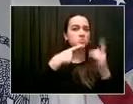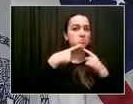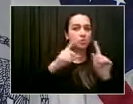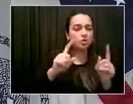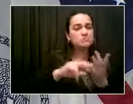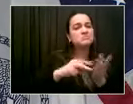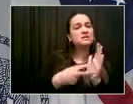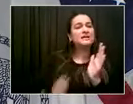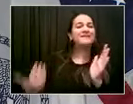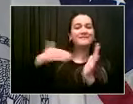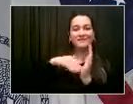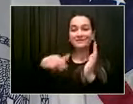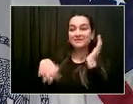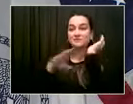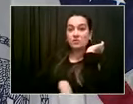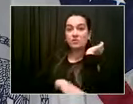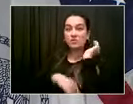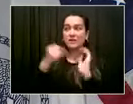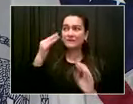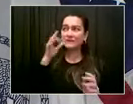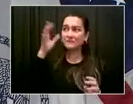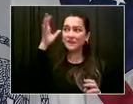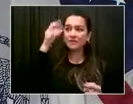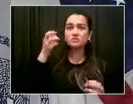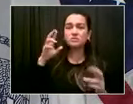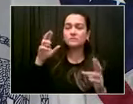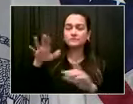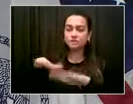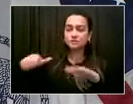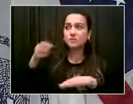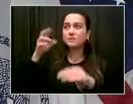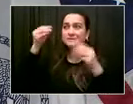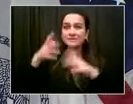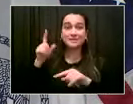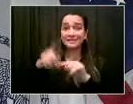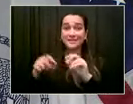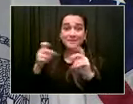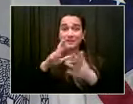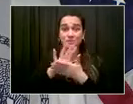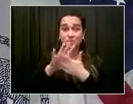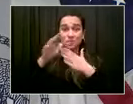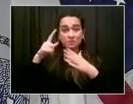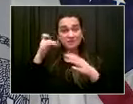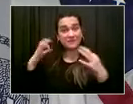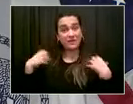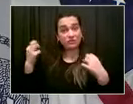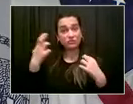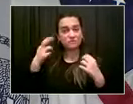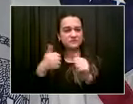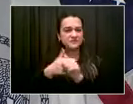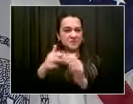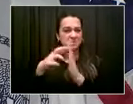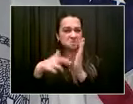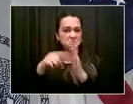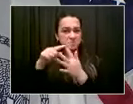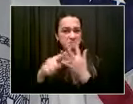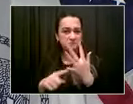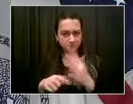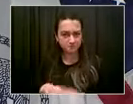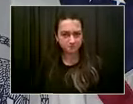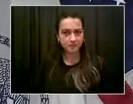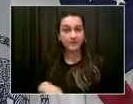is homesick for anything. We obviously have something new now with the digital